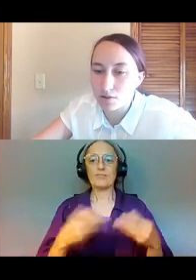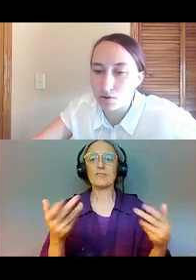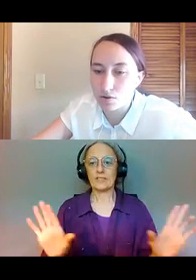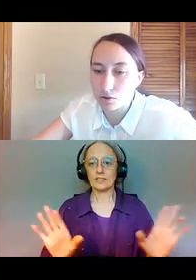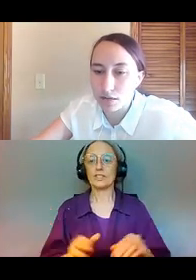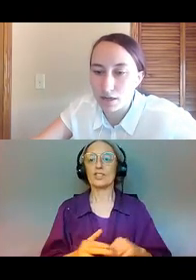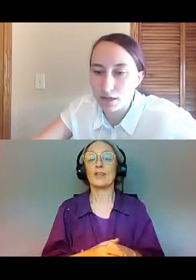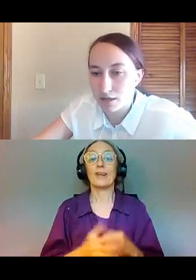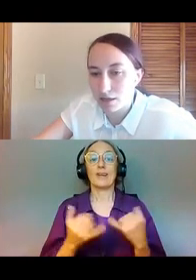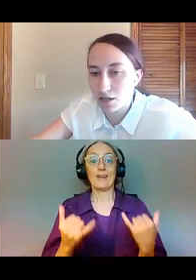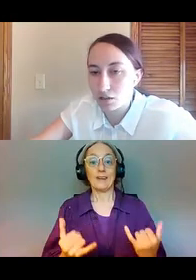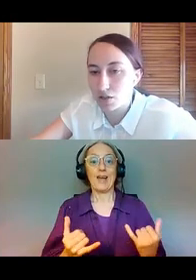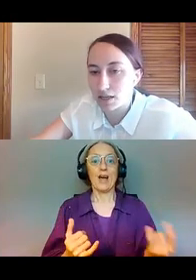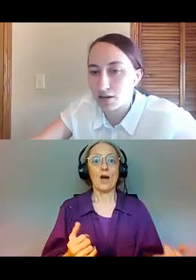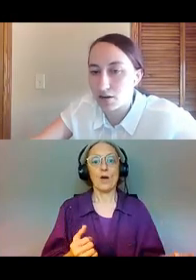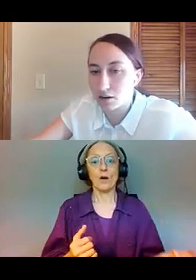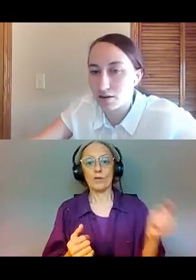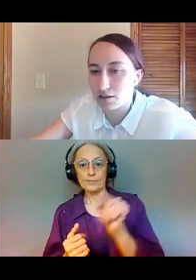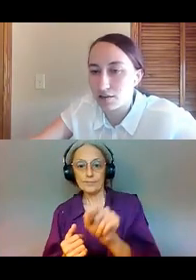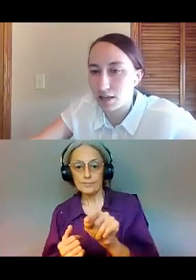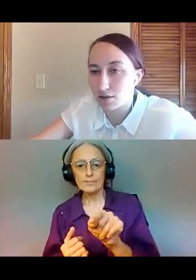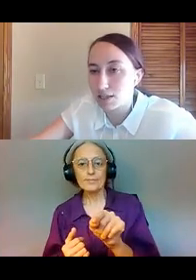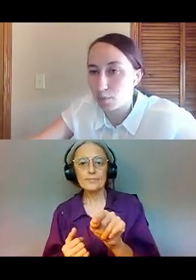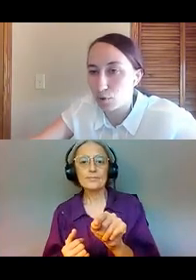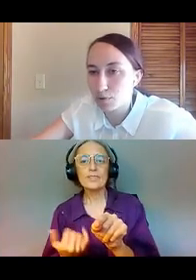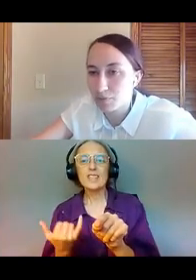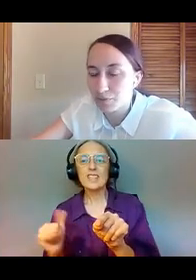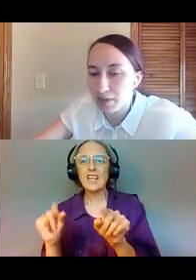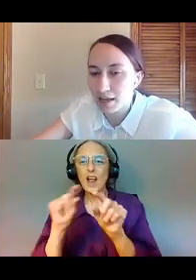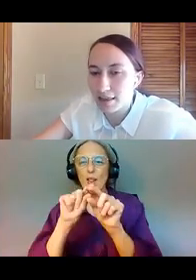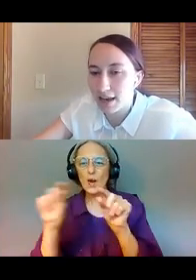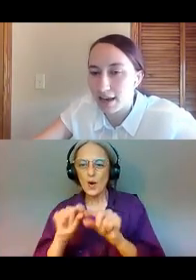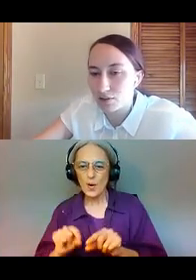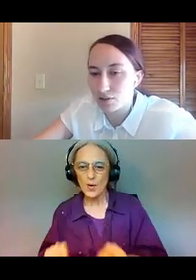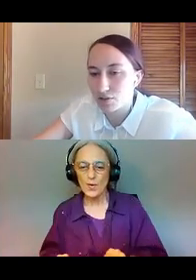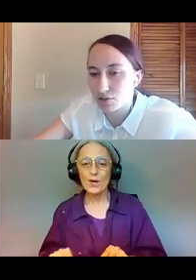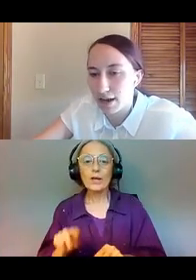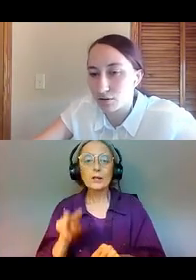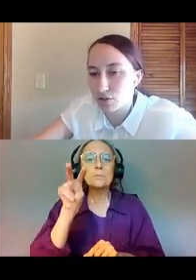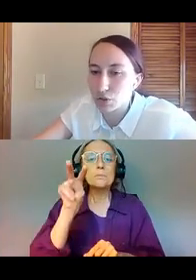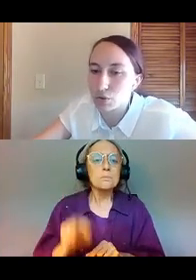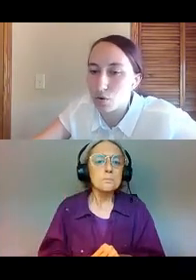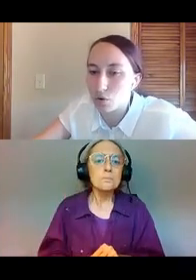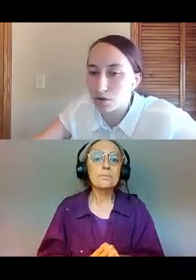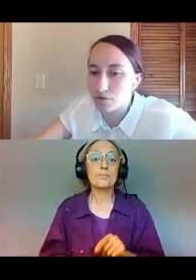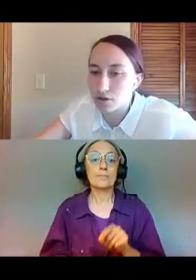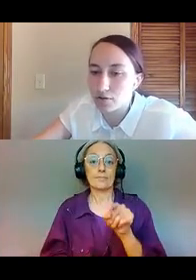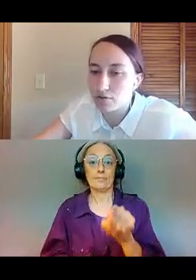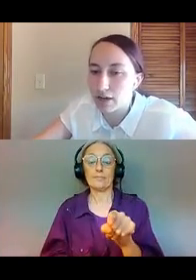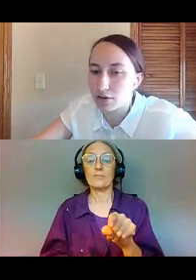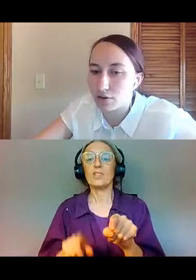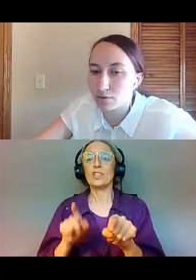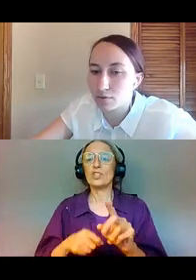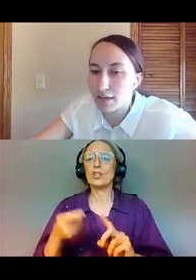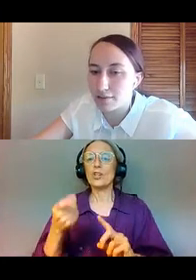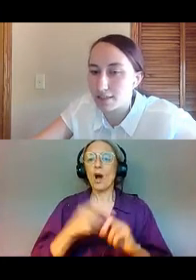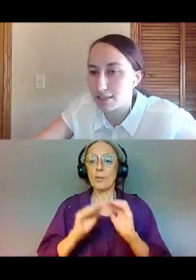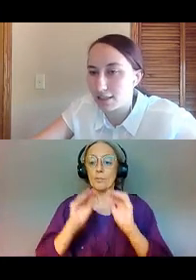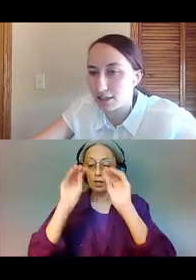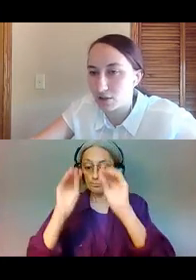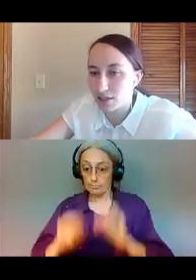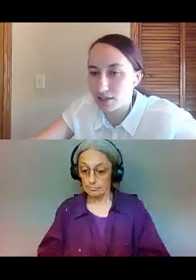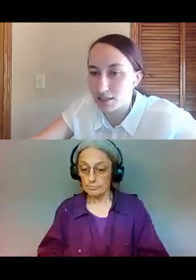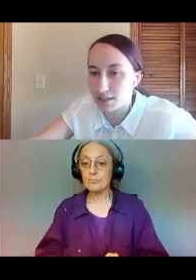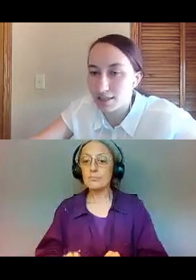can scroll over here to look at our little yellow table that should now show all of our final